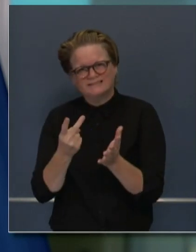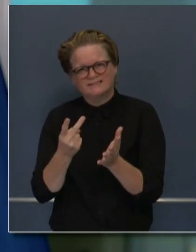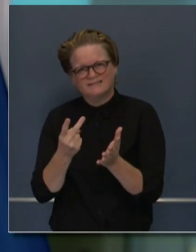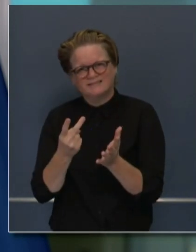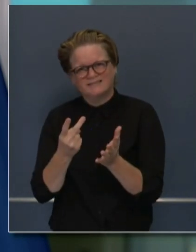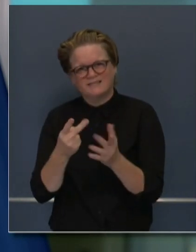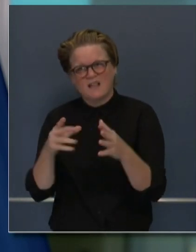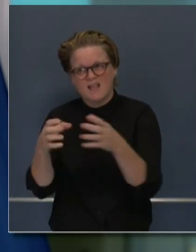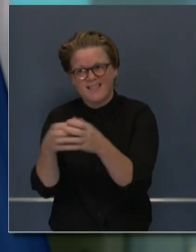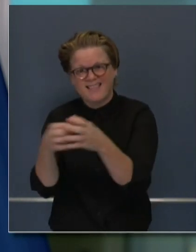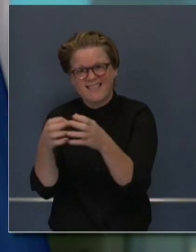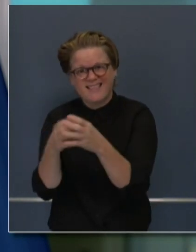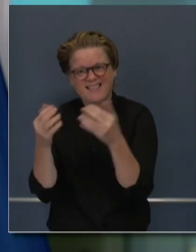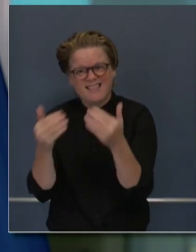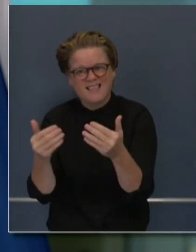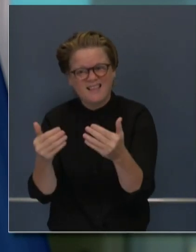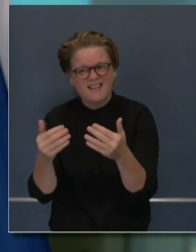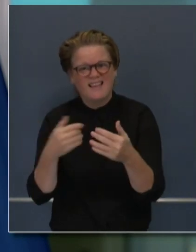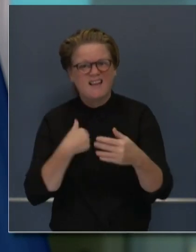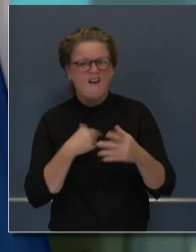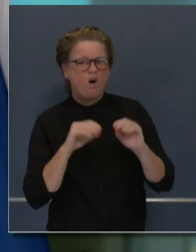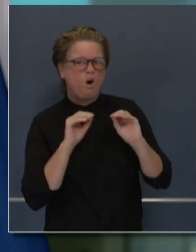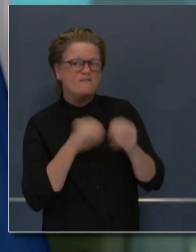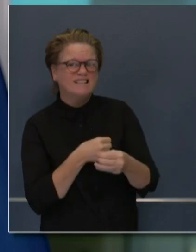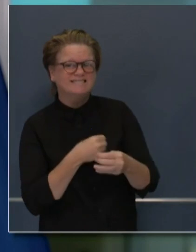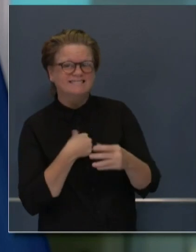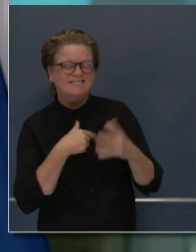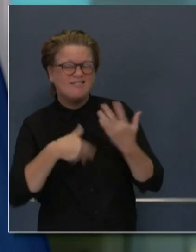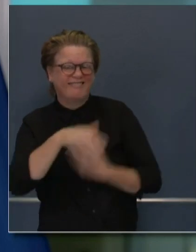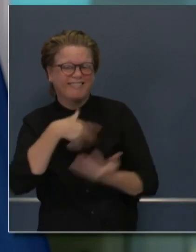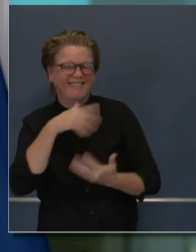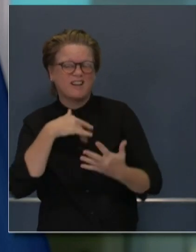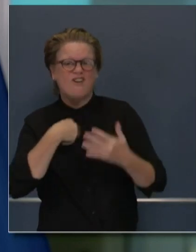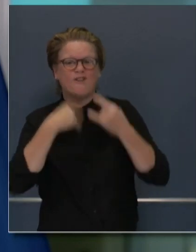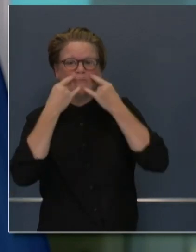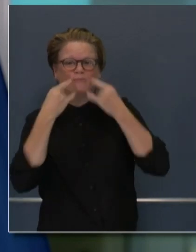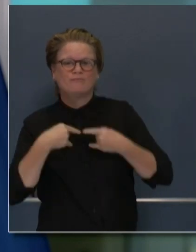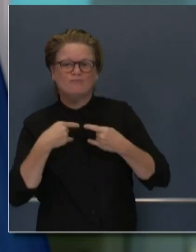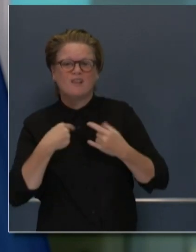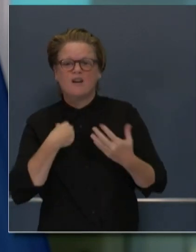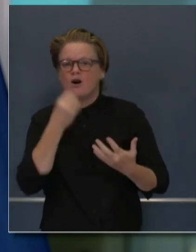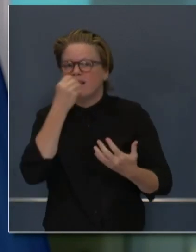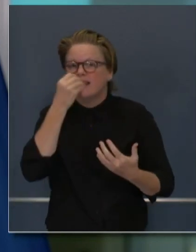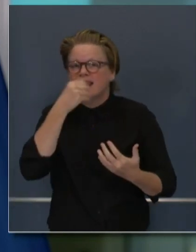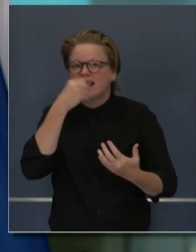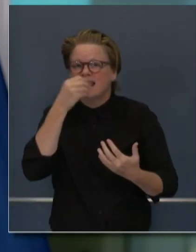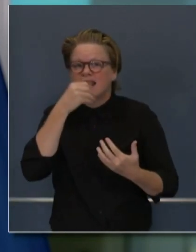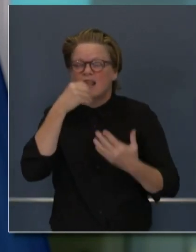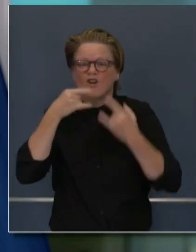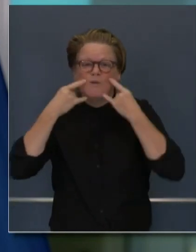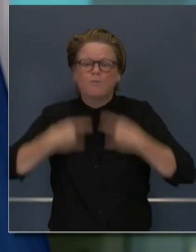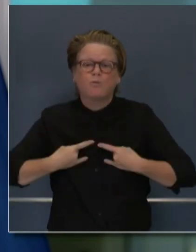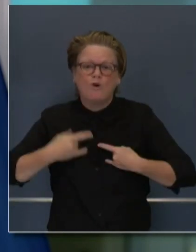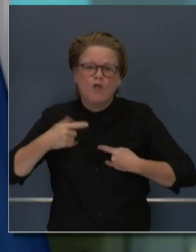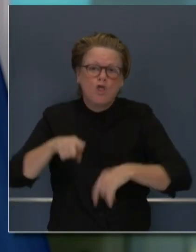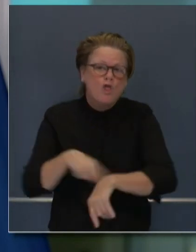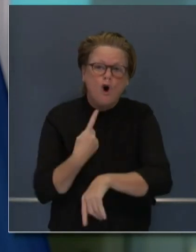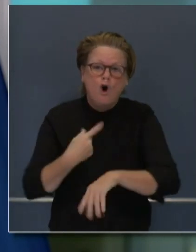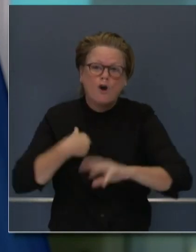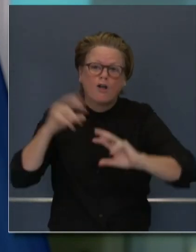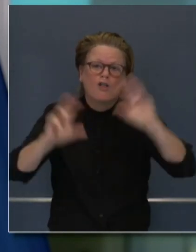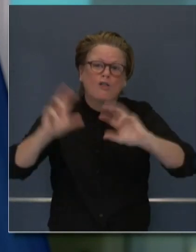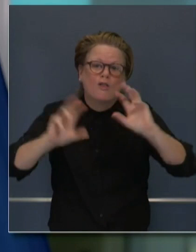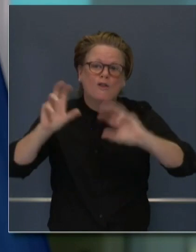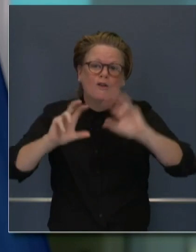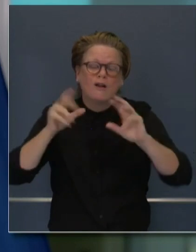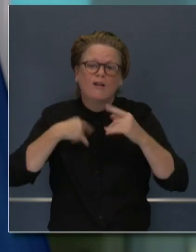guard up, even when they're with people that they love and haven't seen in a while. And that's going to be an important, invaluable part of our ability